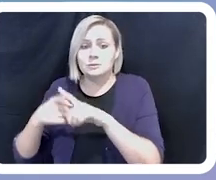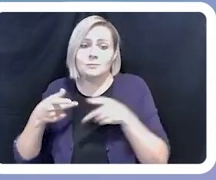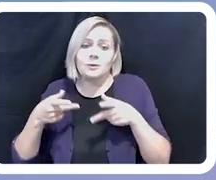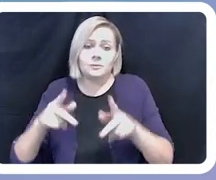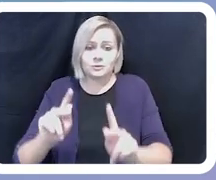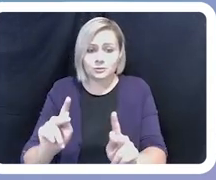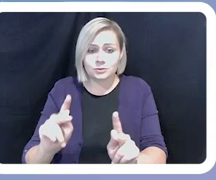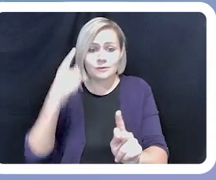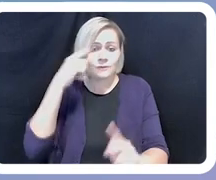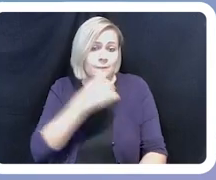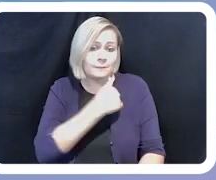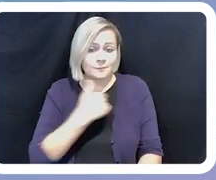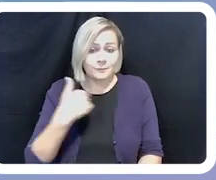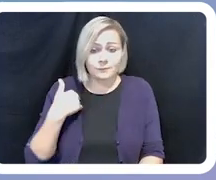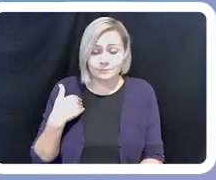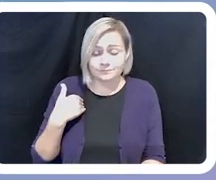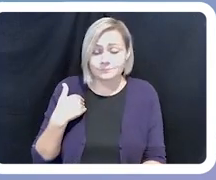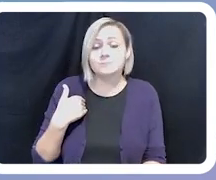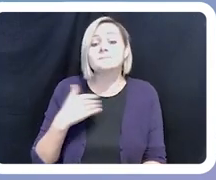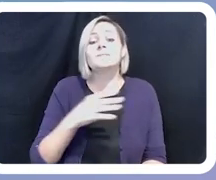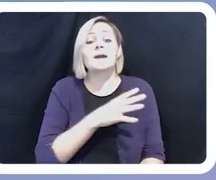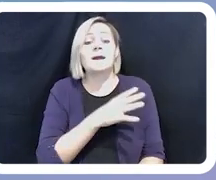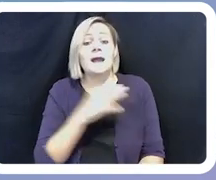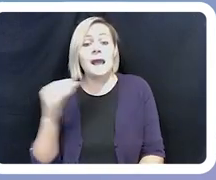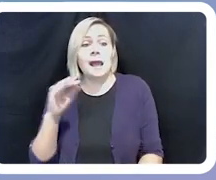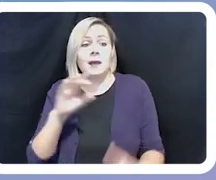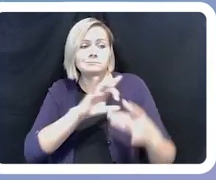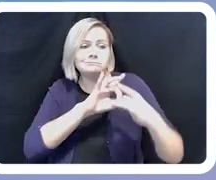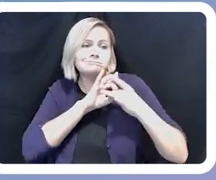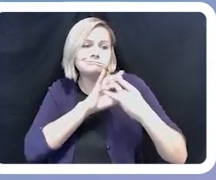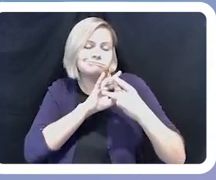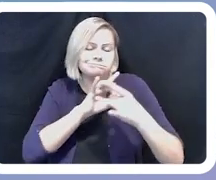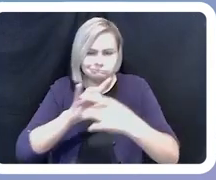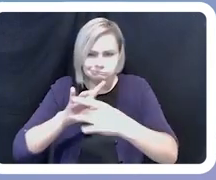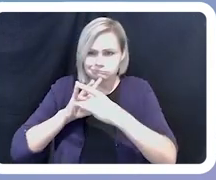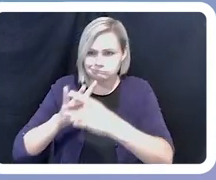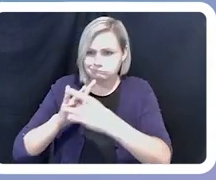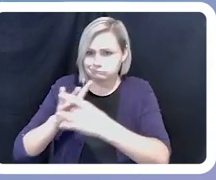opportunities for members and make connections.